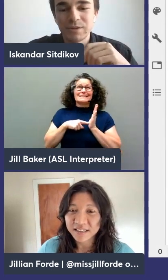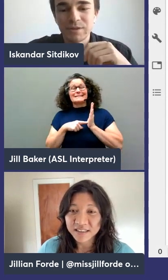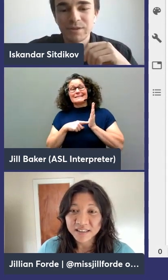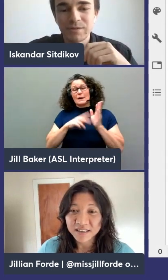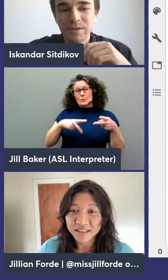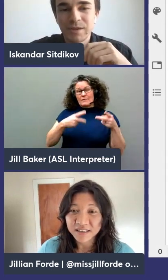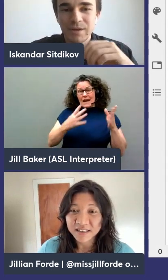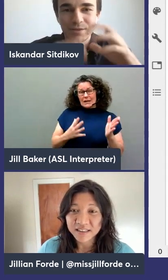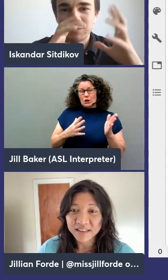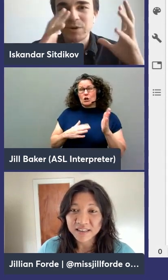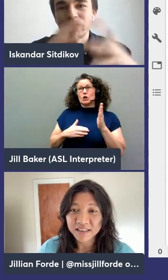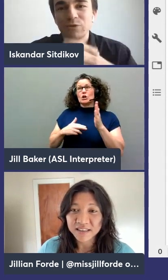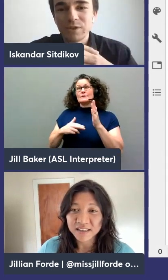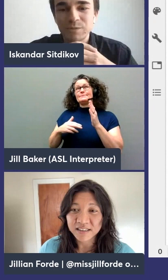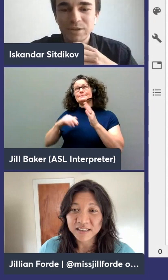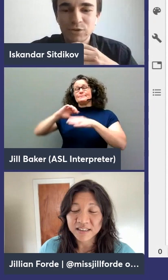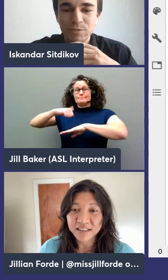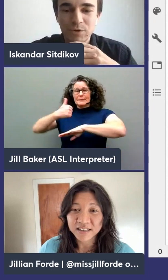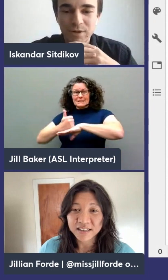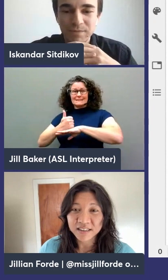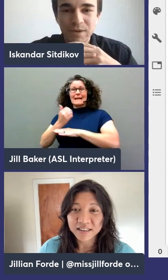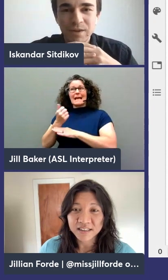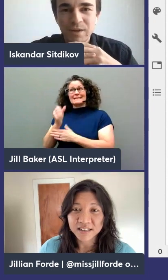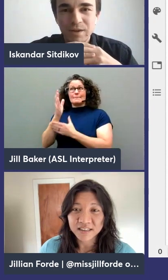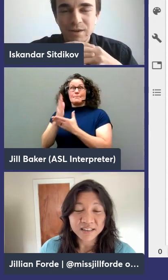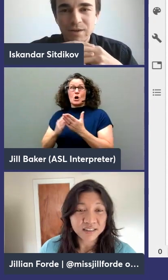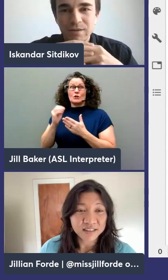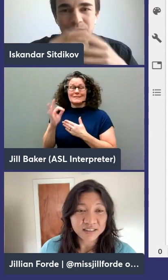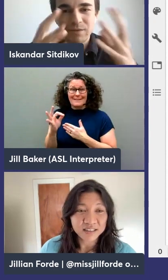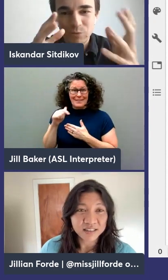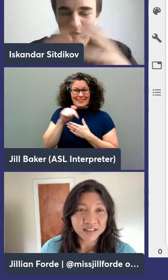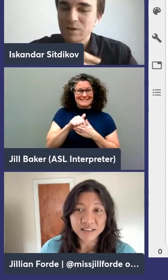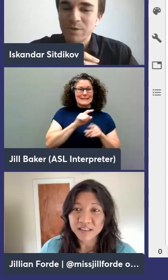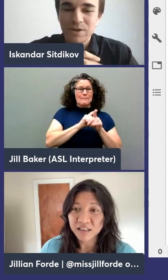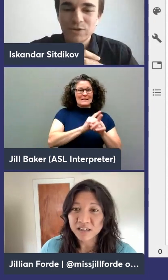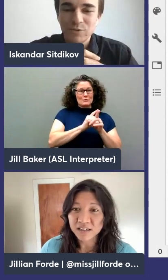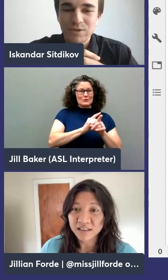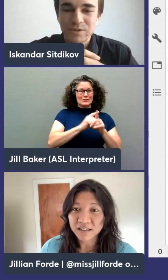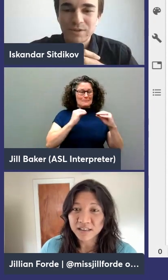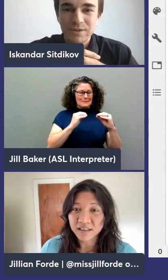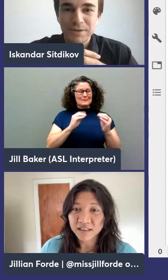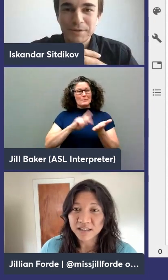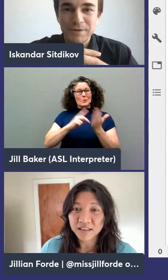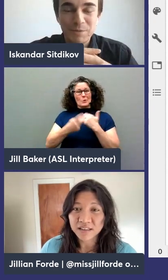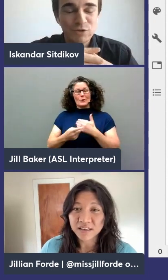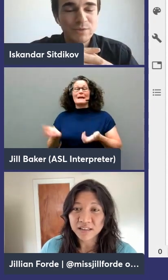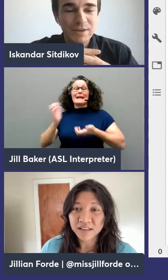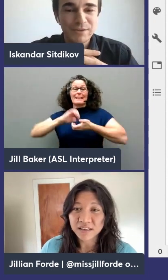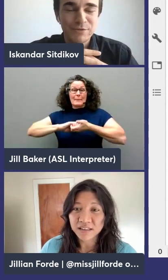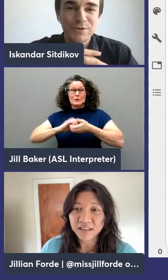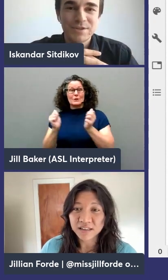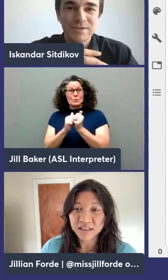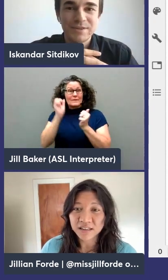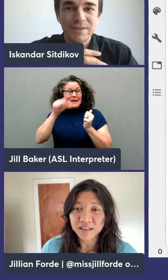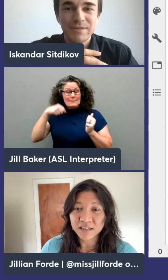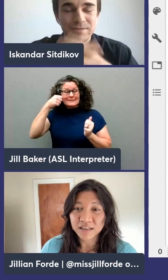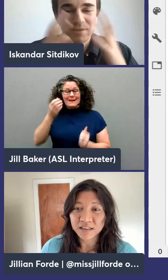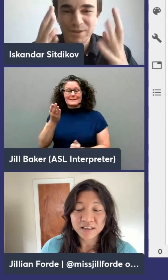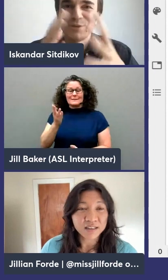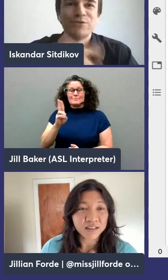was built as a part of this mentorship program with collaboration with Amazon Braket, of